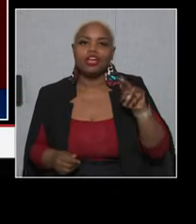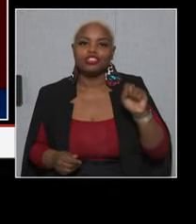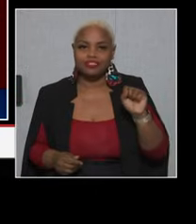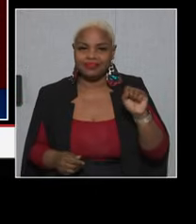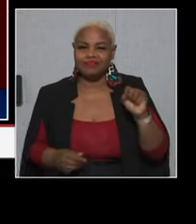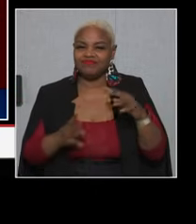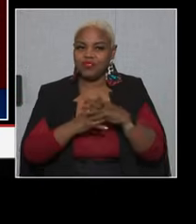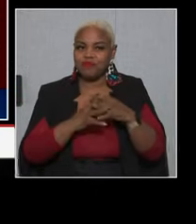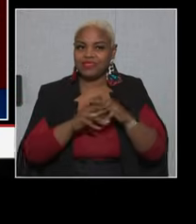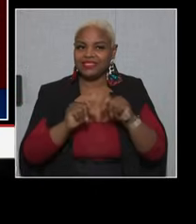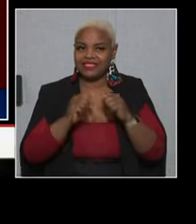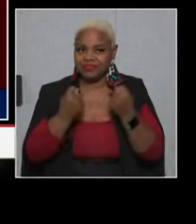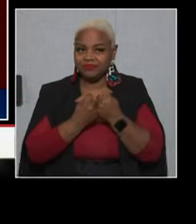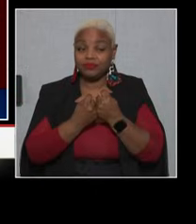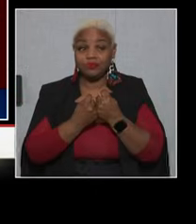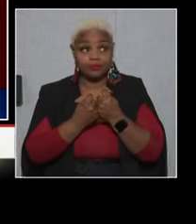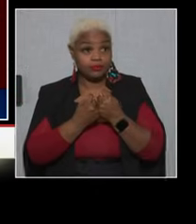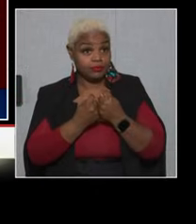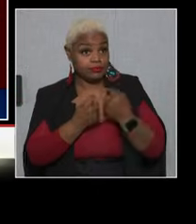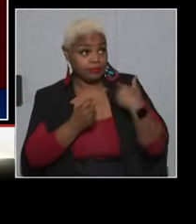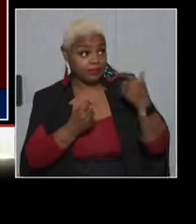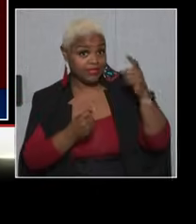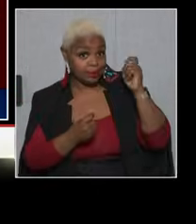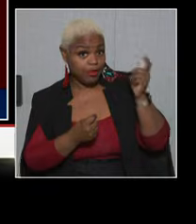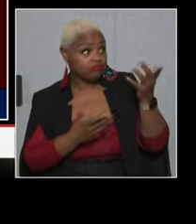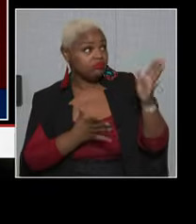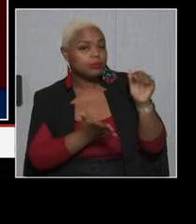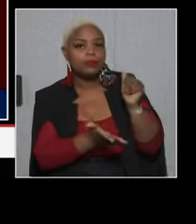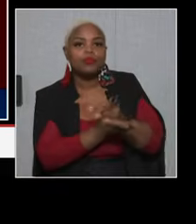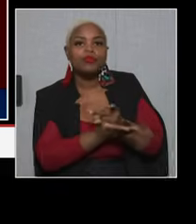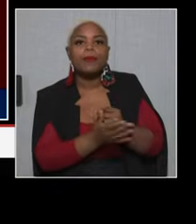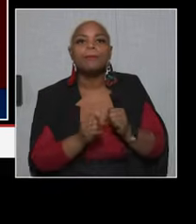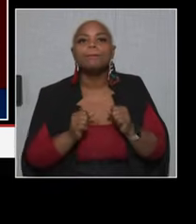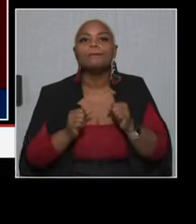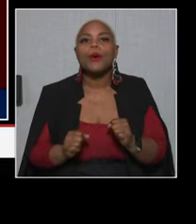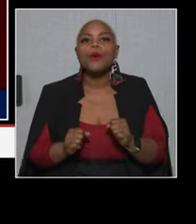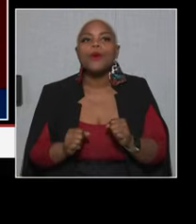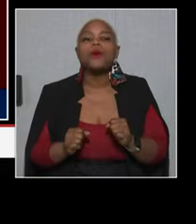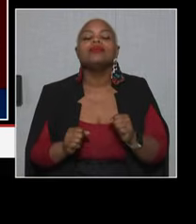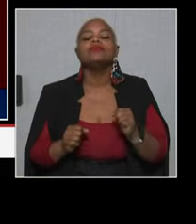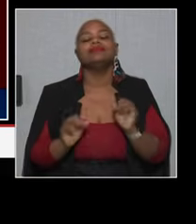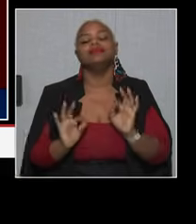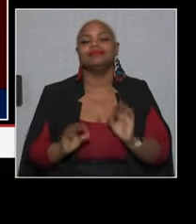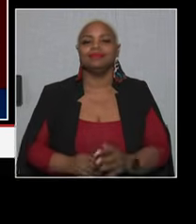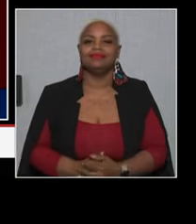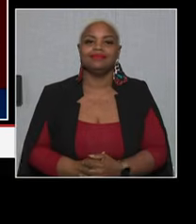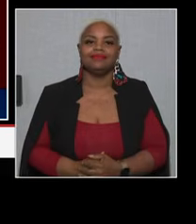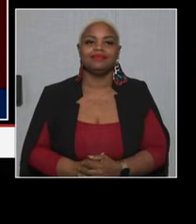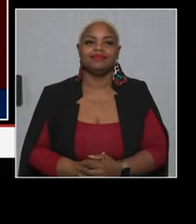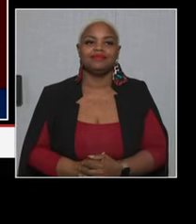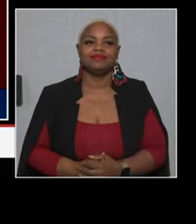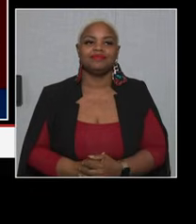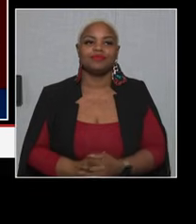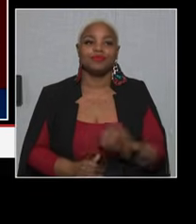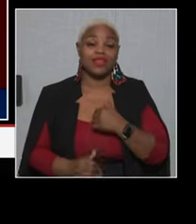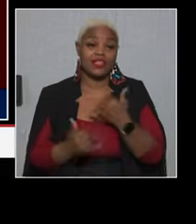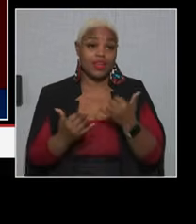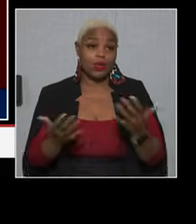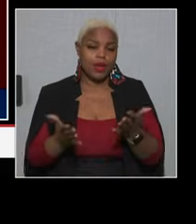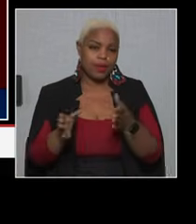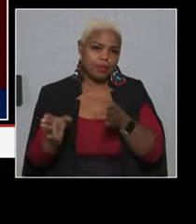approved that deal. We are working diligently with the team to deliver the stadium